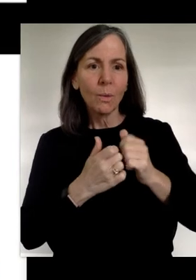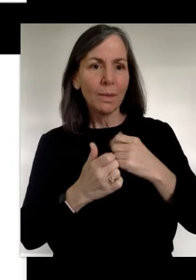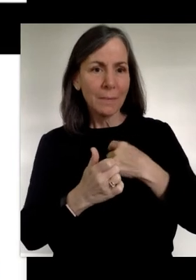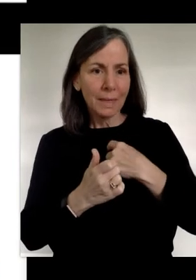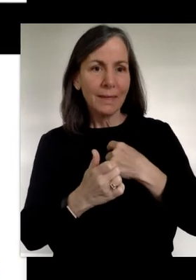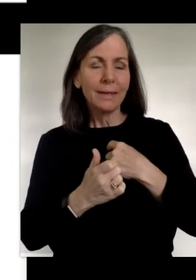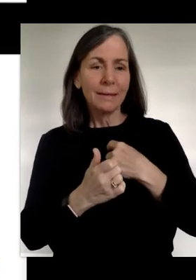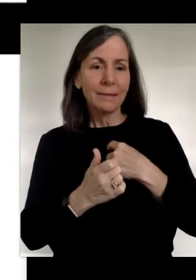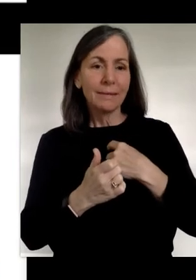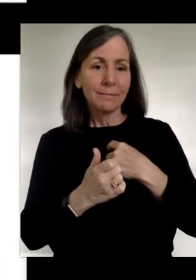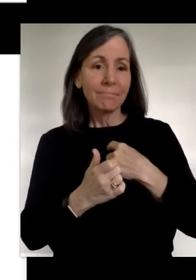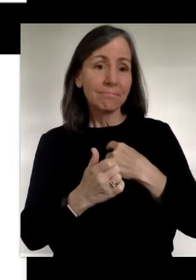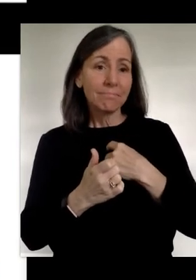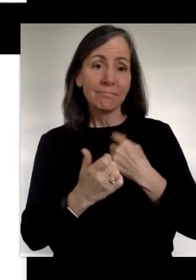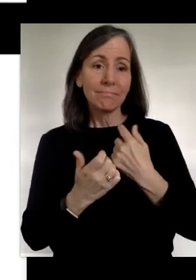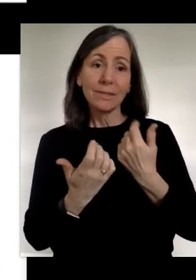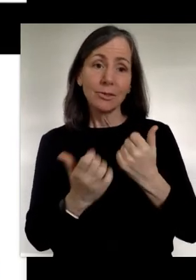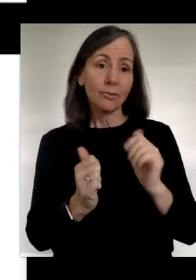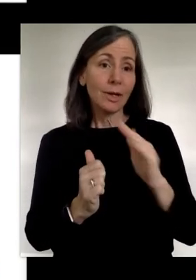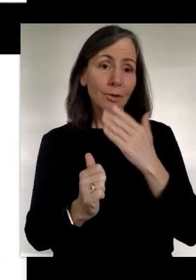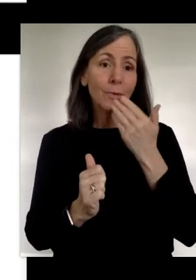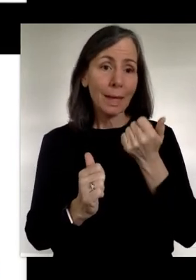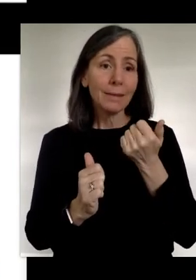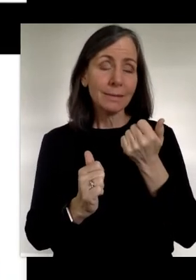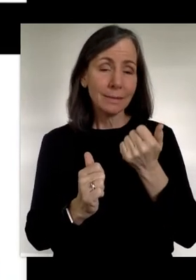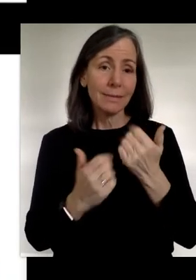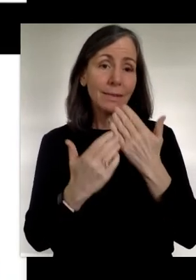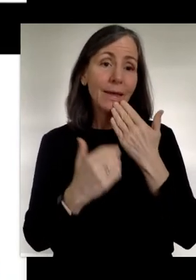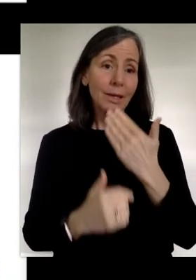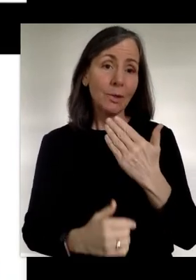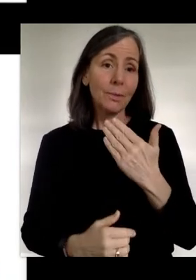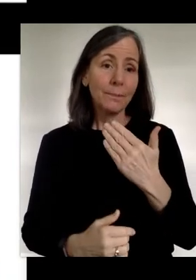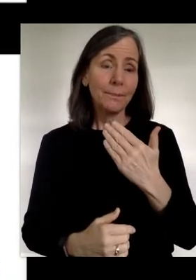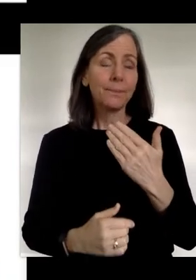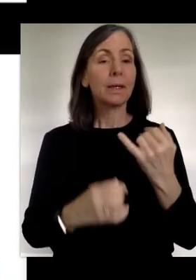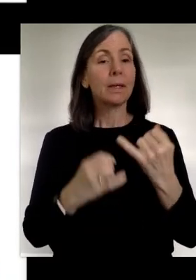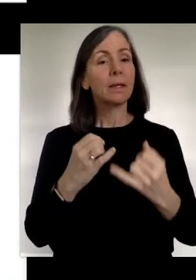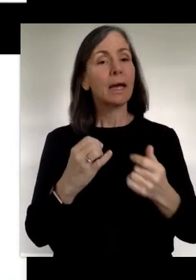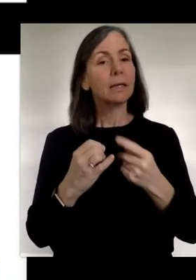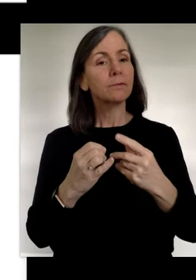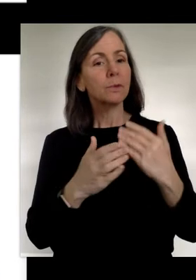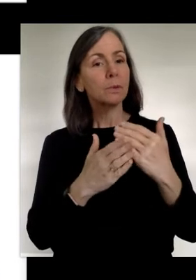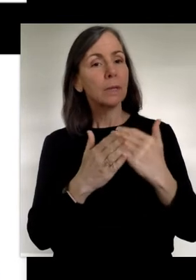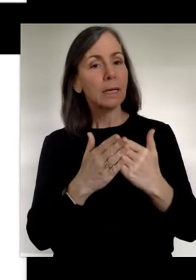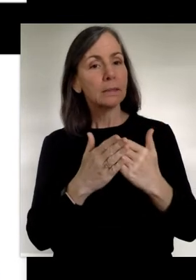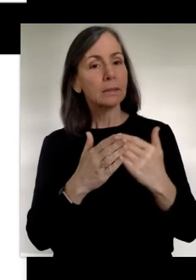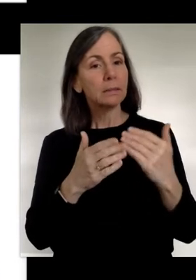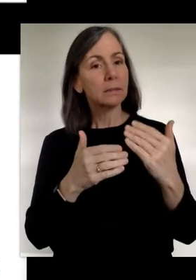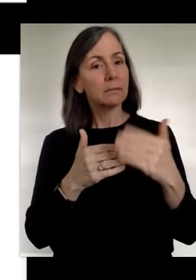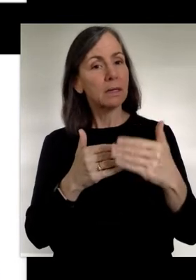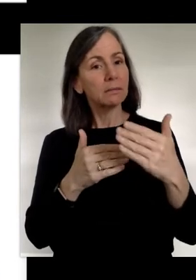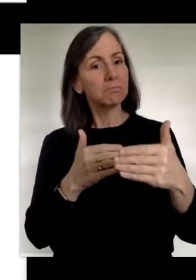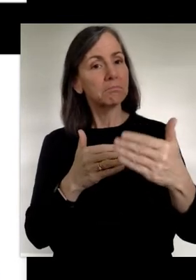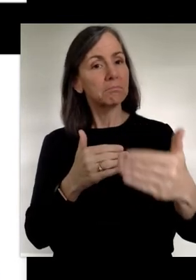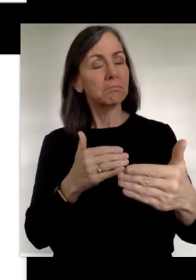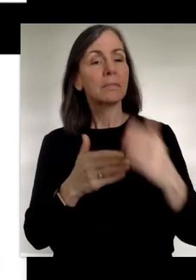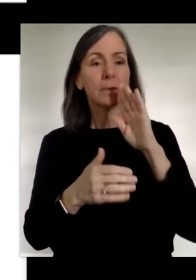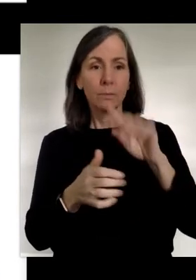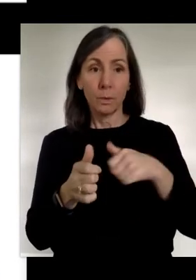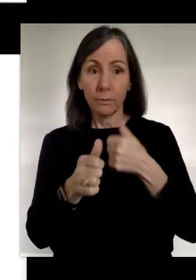and doing the best that you could. The last few lessons after today will be for catching